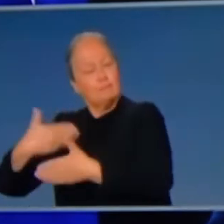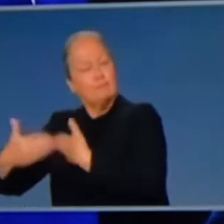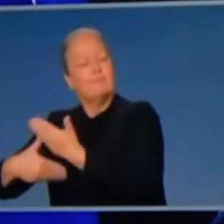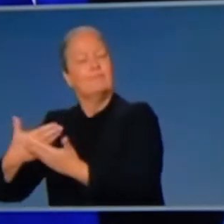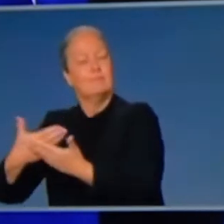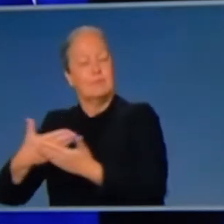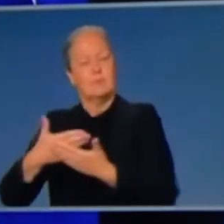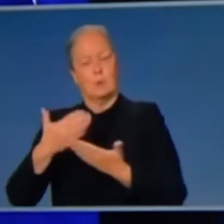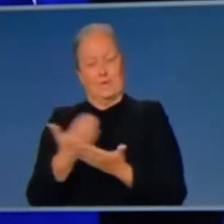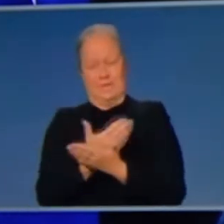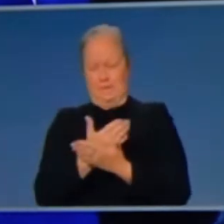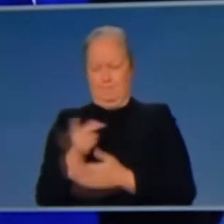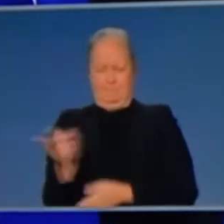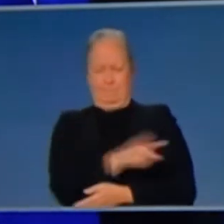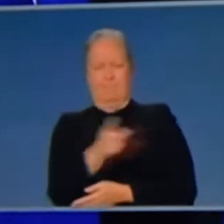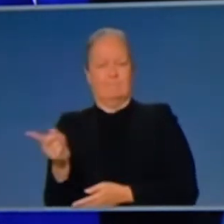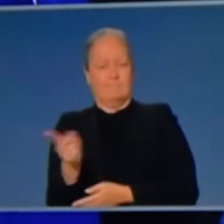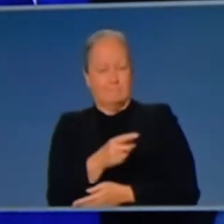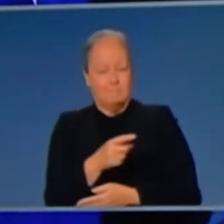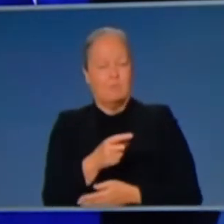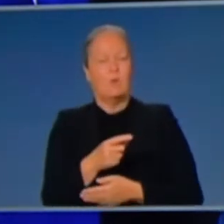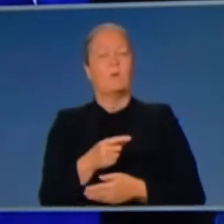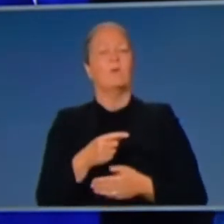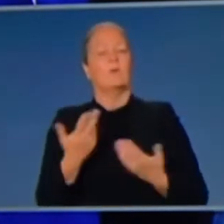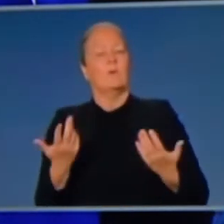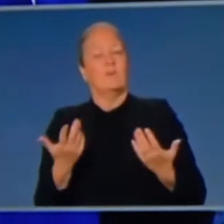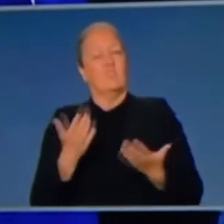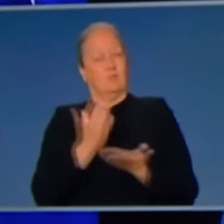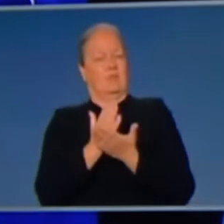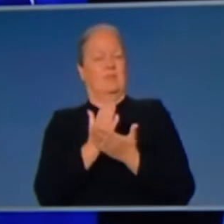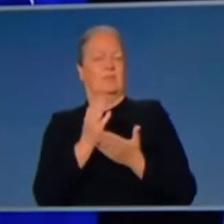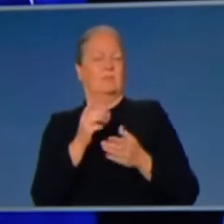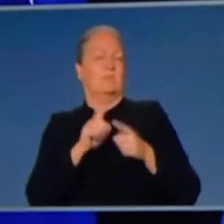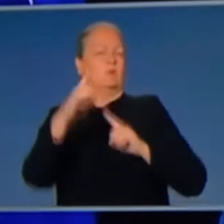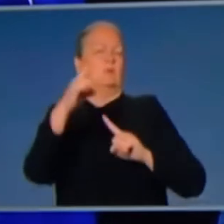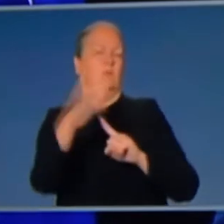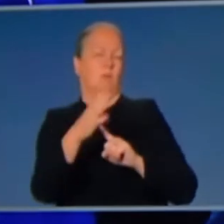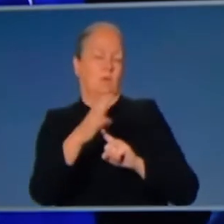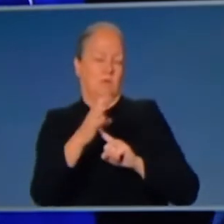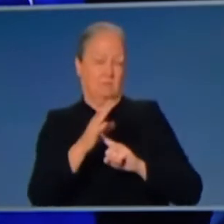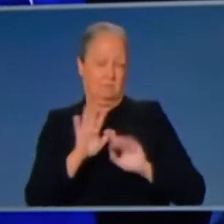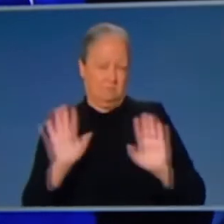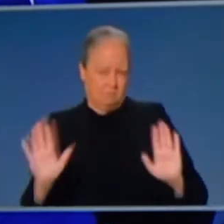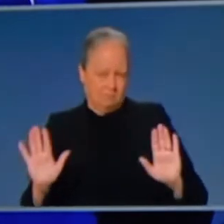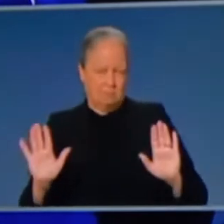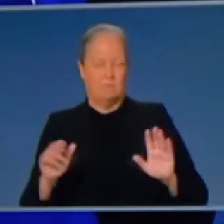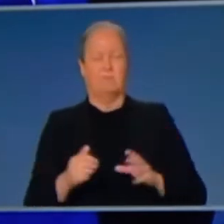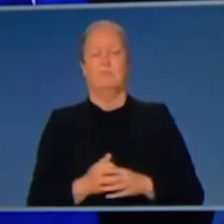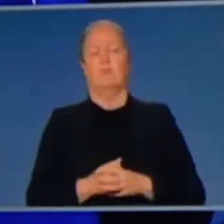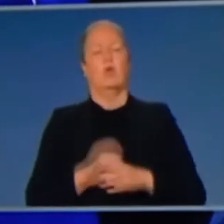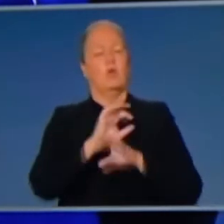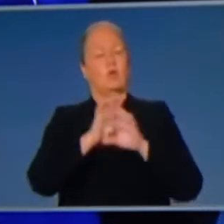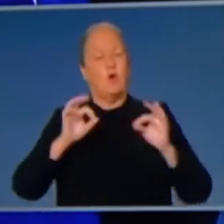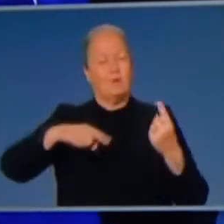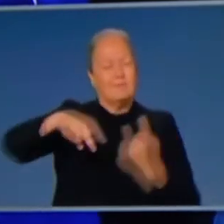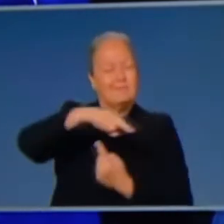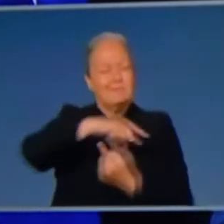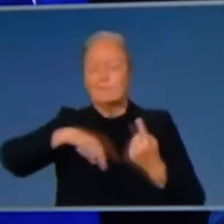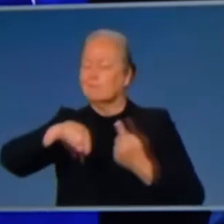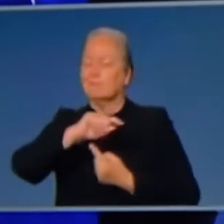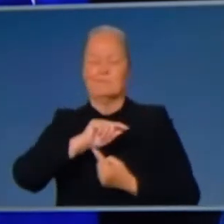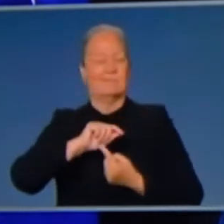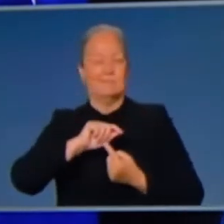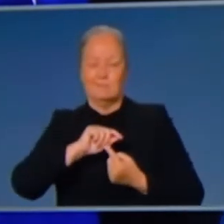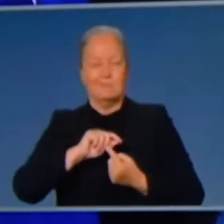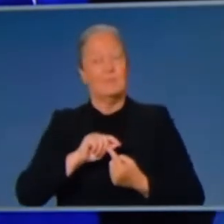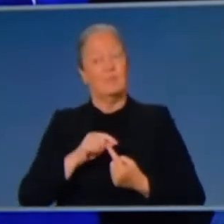lease that is in place that underpins the value of those assets. And so this is seen as a proactive,